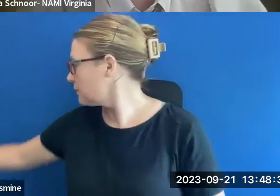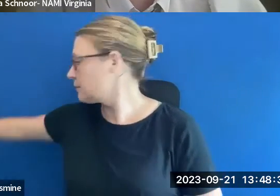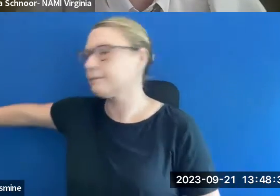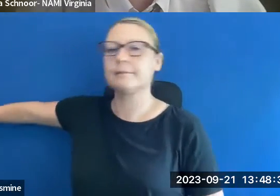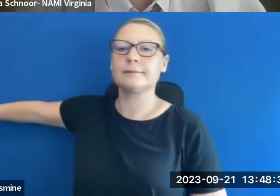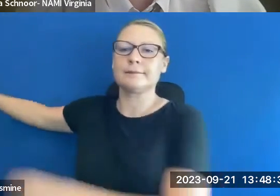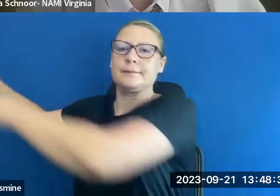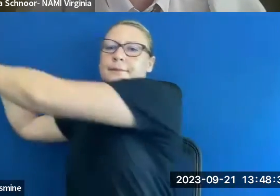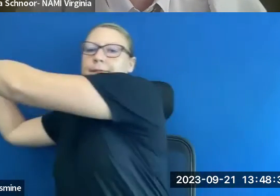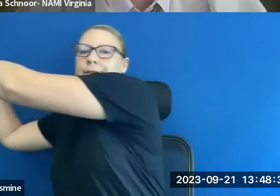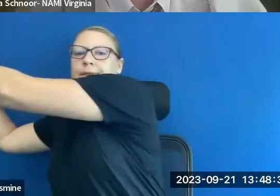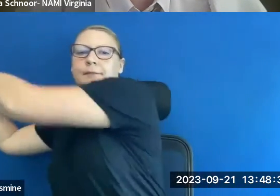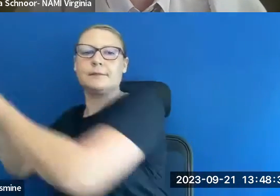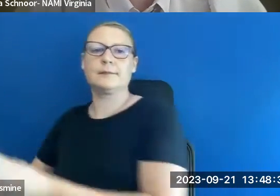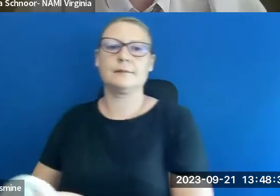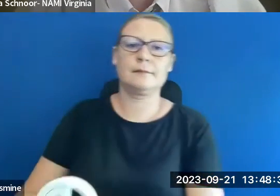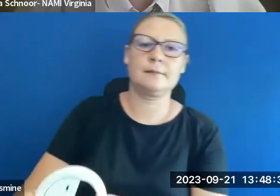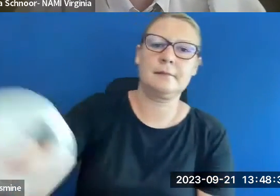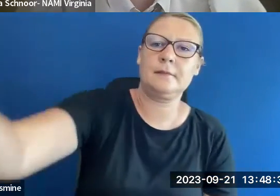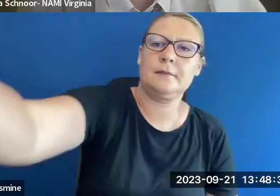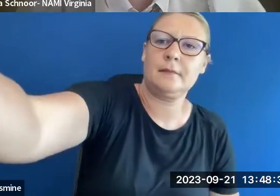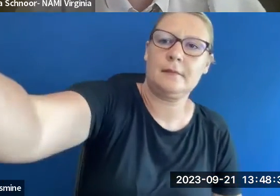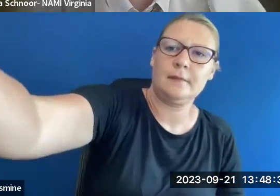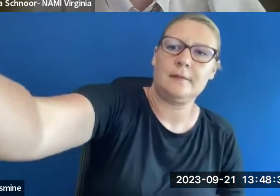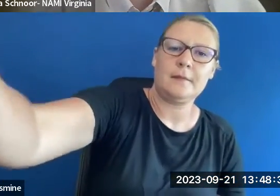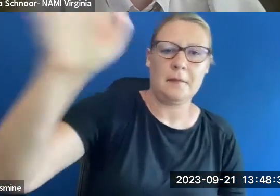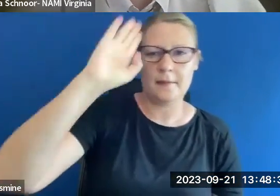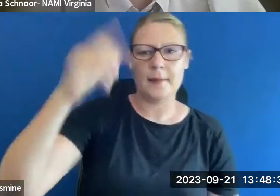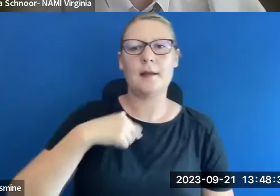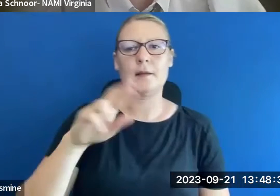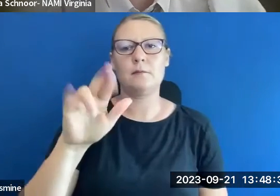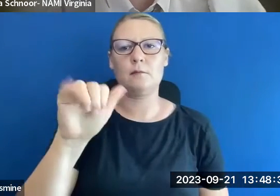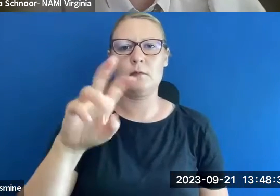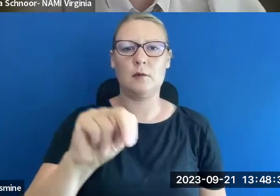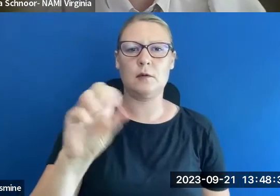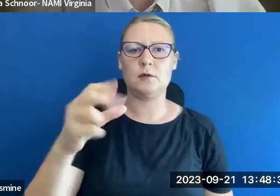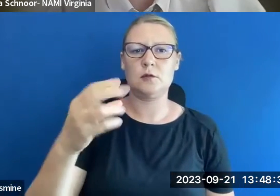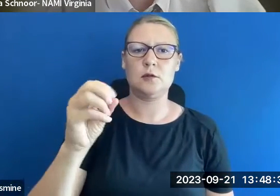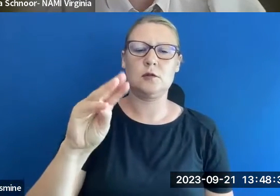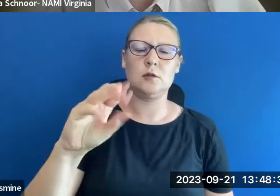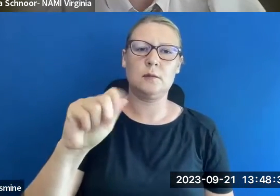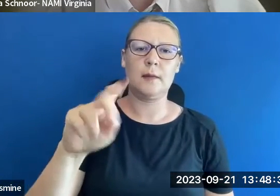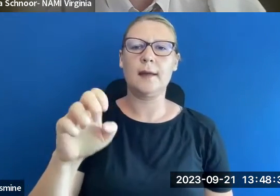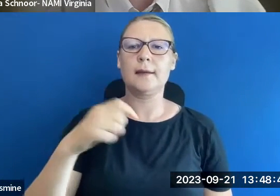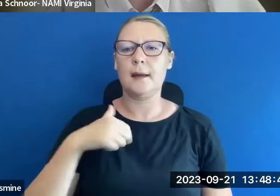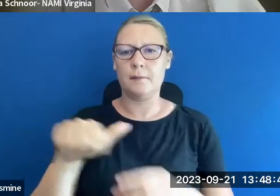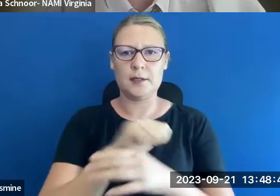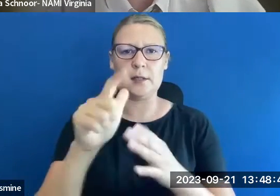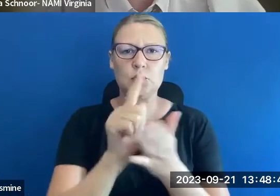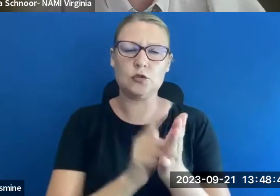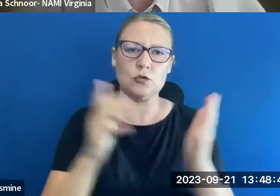Good afternoon, everyone. My name is Ryan 𝐲𝐬𝐀𝐬. I'm an advocate and a practicing attorney, and I here at